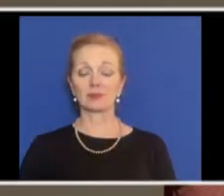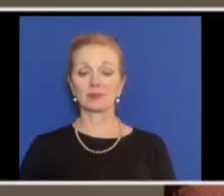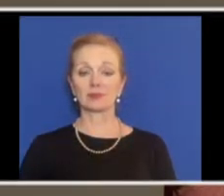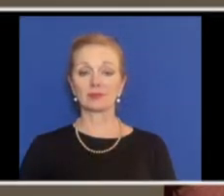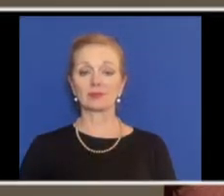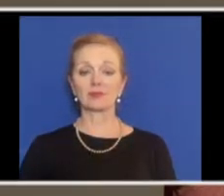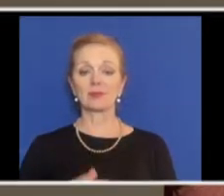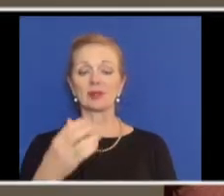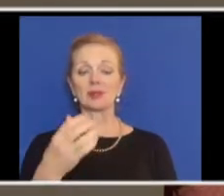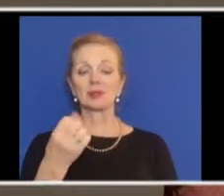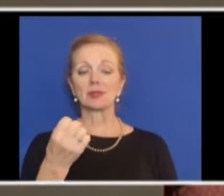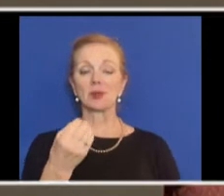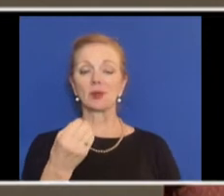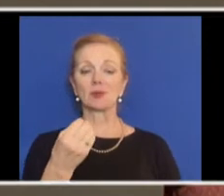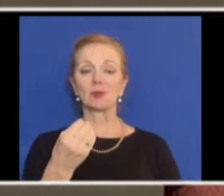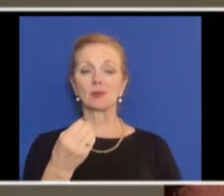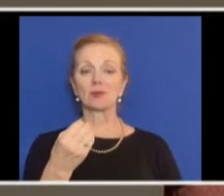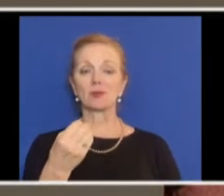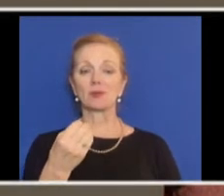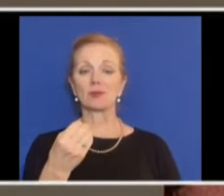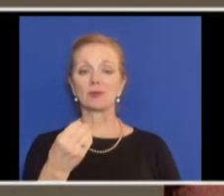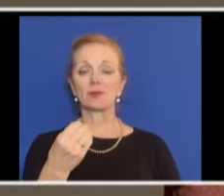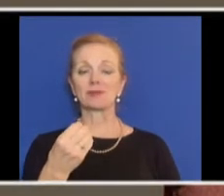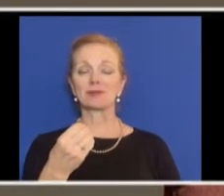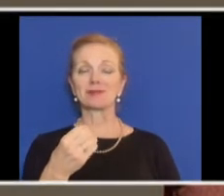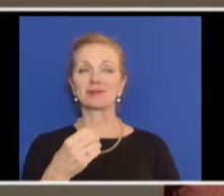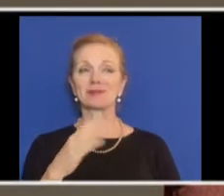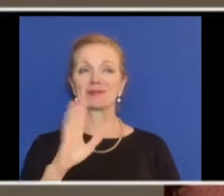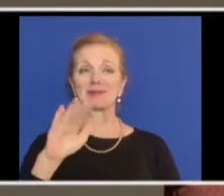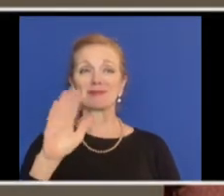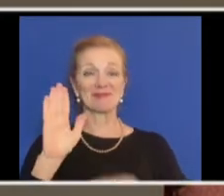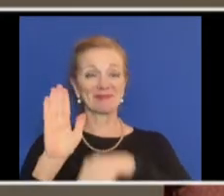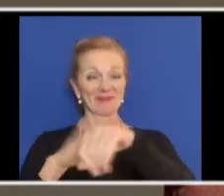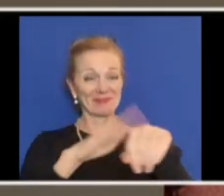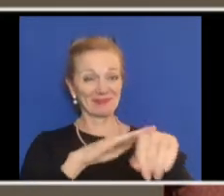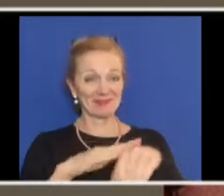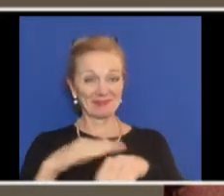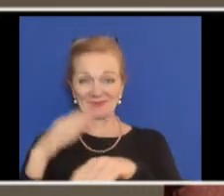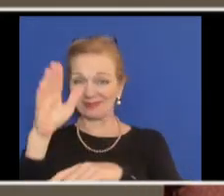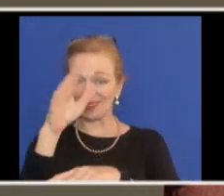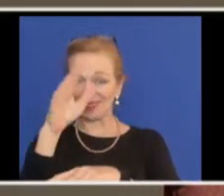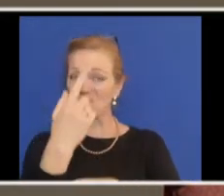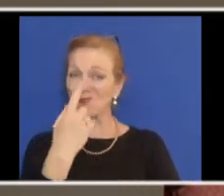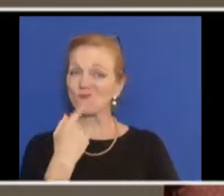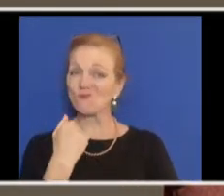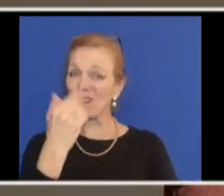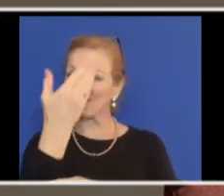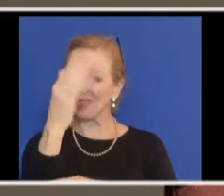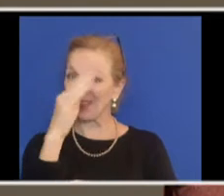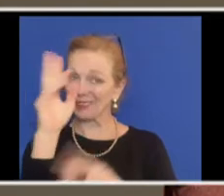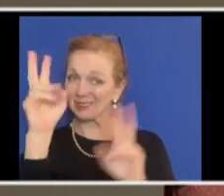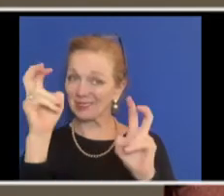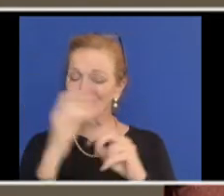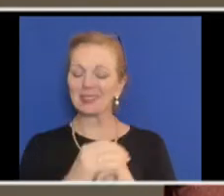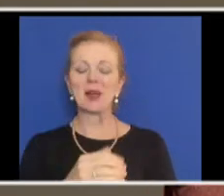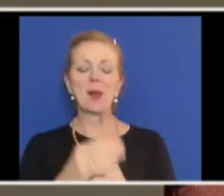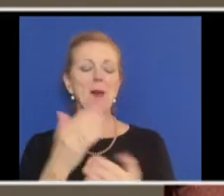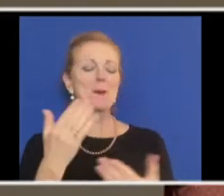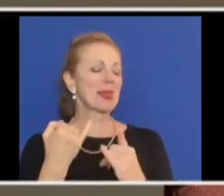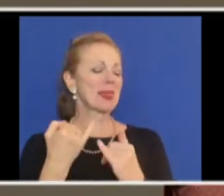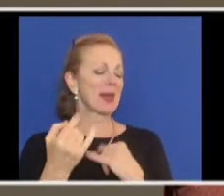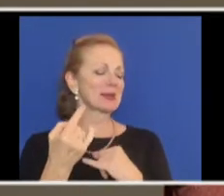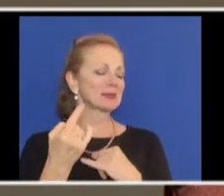so I'm raising the red flag um I remember when might have been the last one was